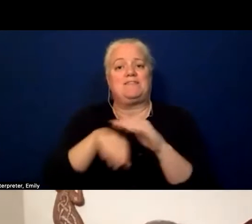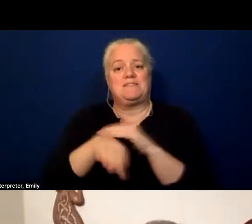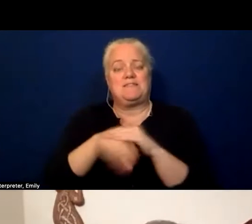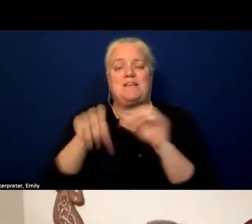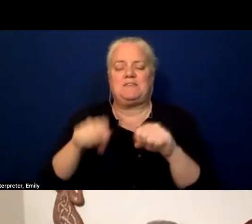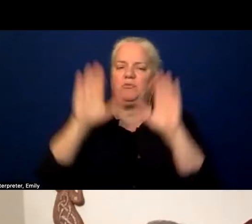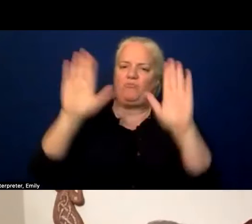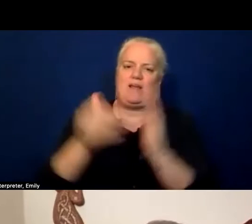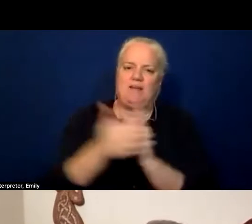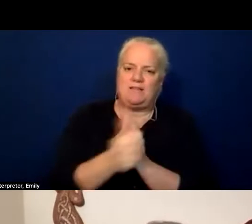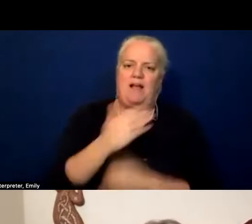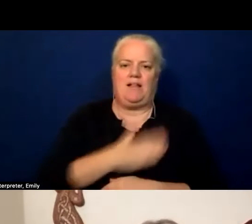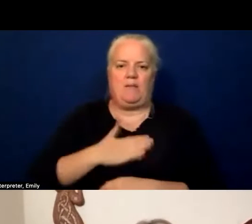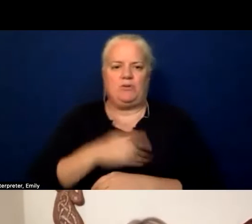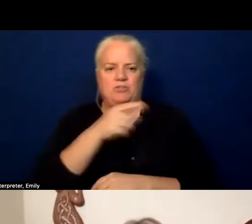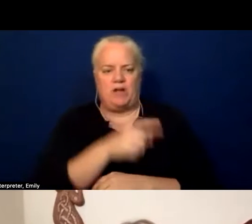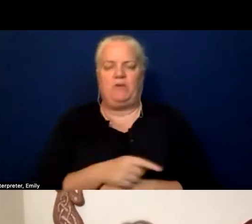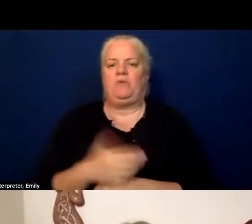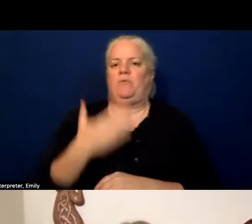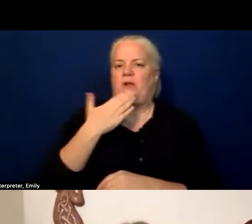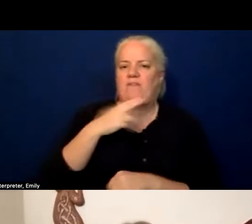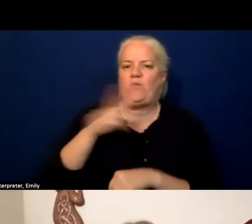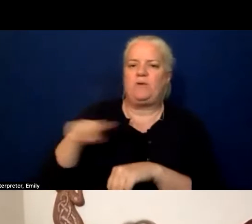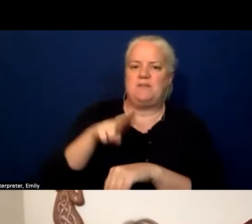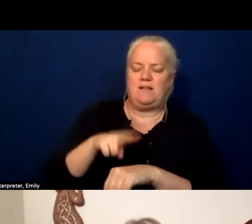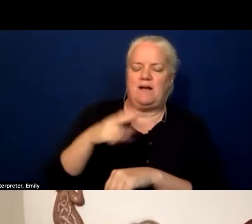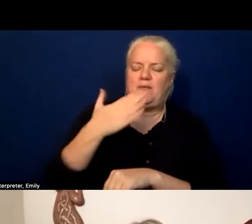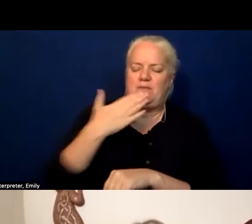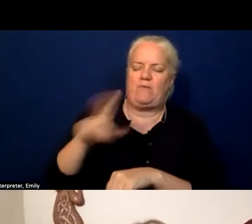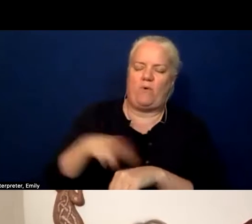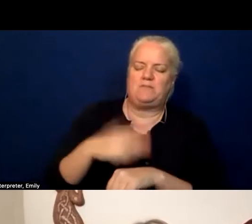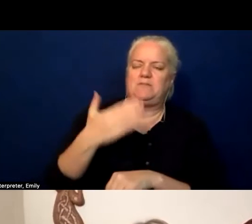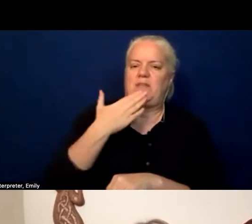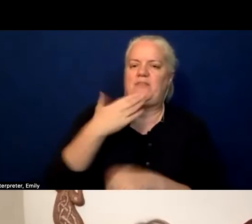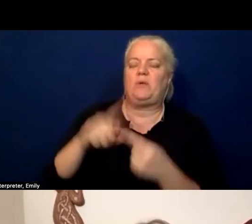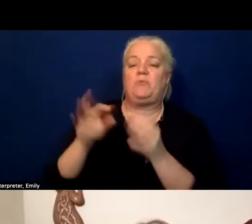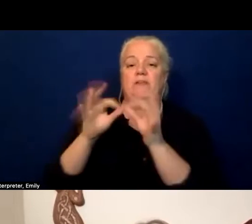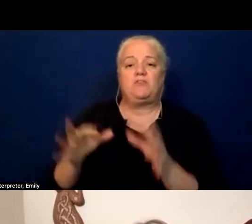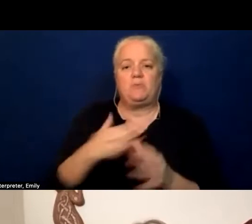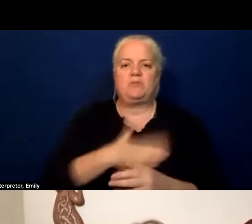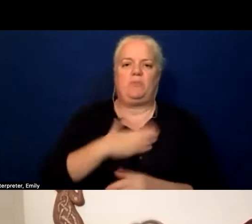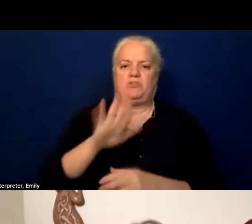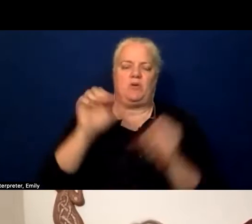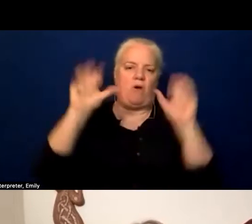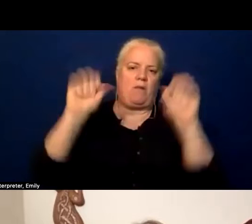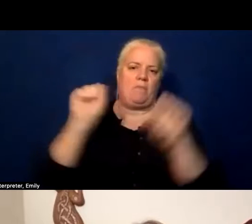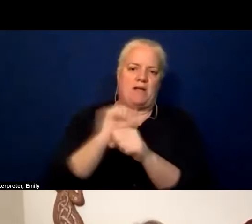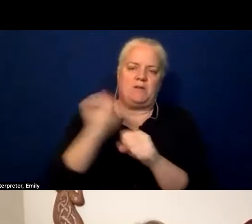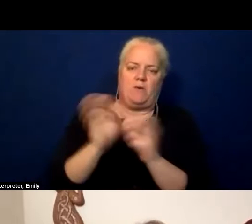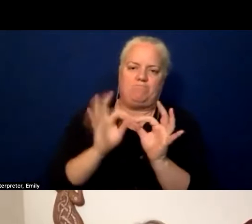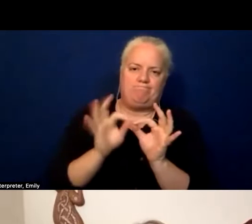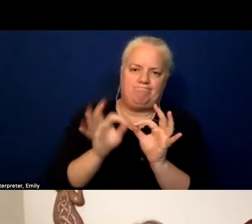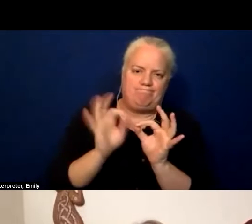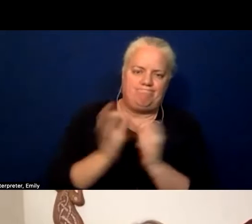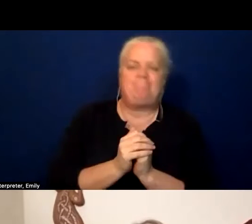you. And then, of course, to our translators, we are really appreciative of your amazing efforts and thank you for being here and making